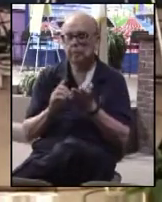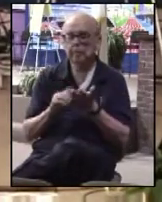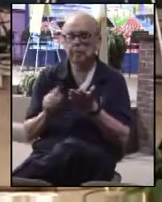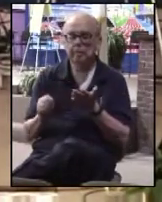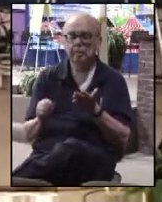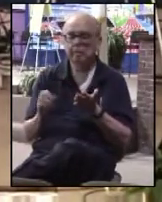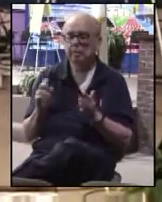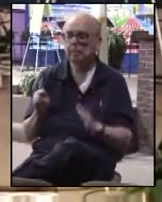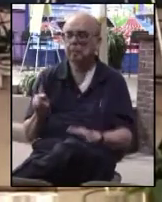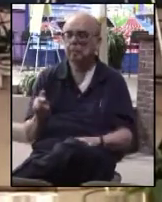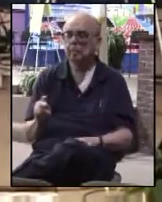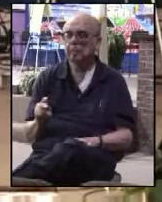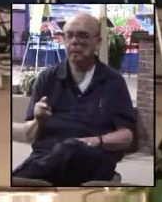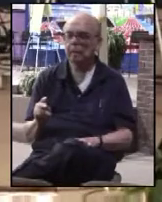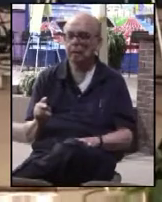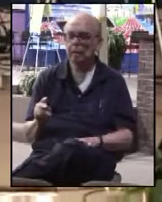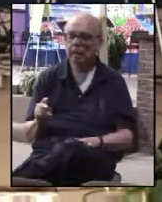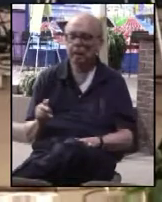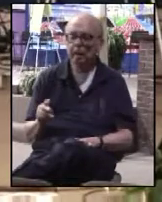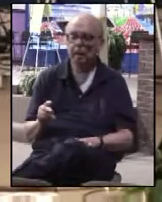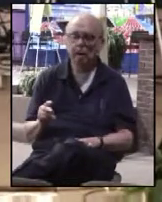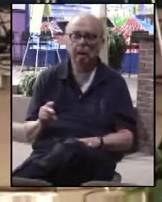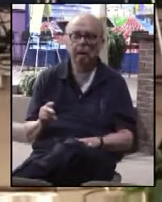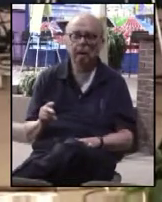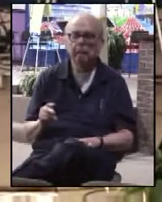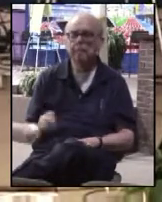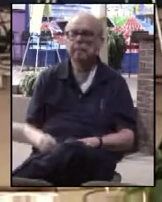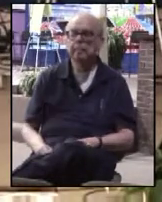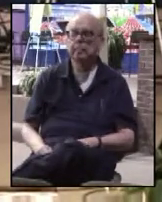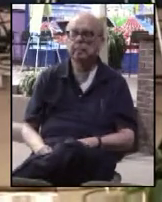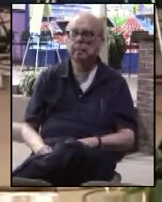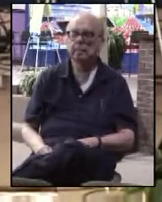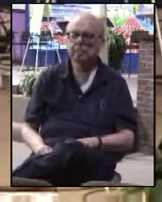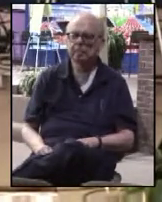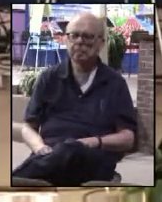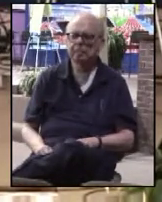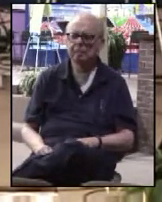okay or ground chuck for Sunday's dinner